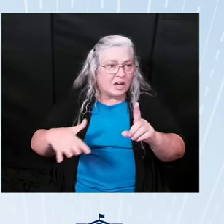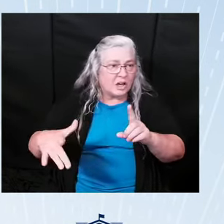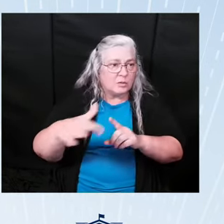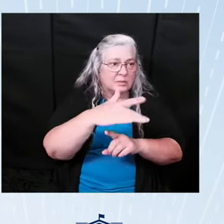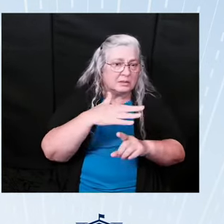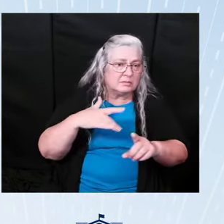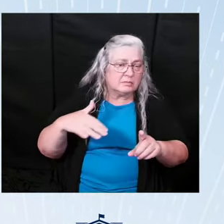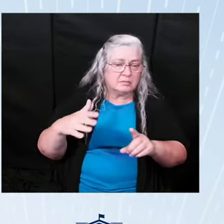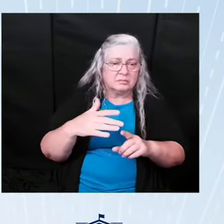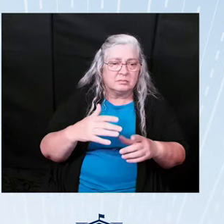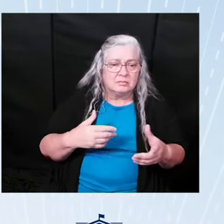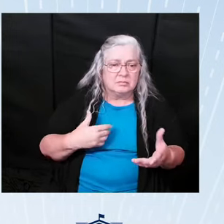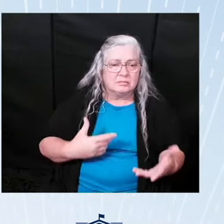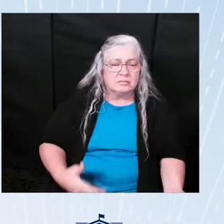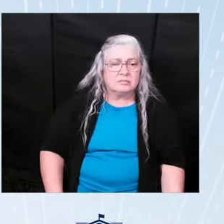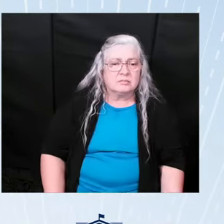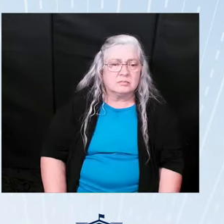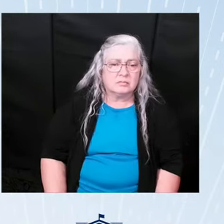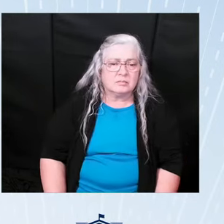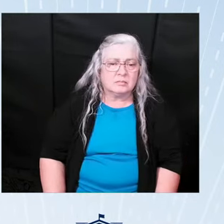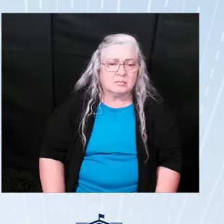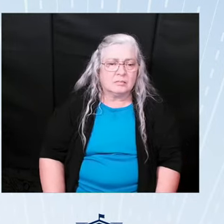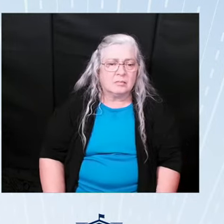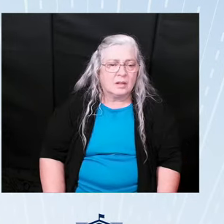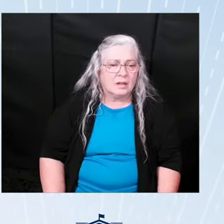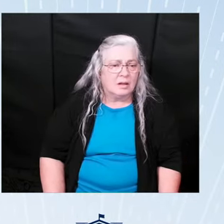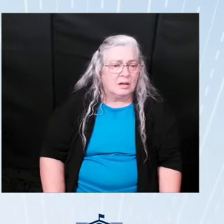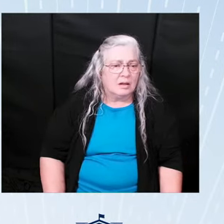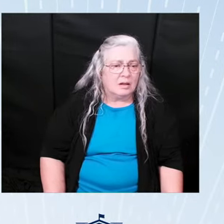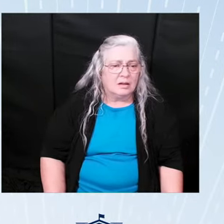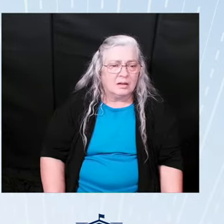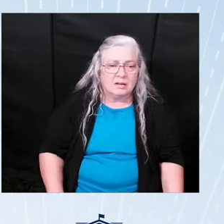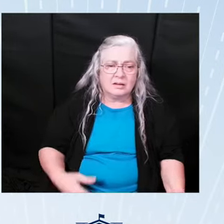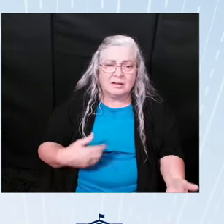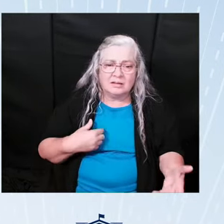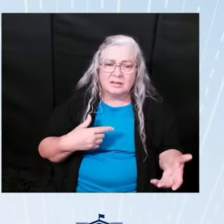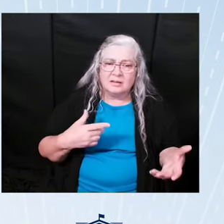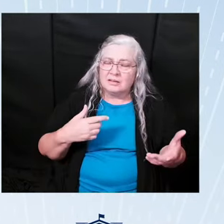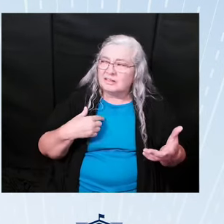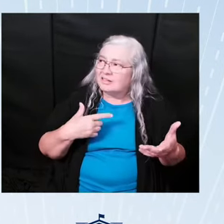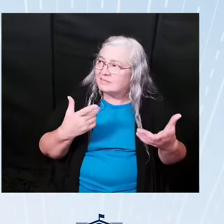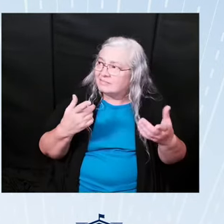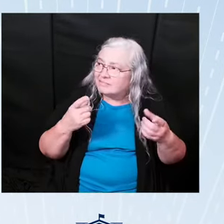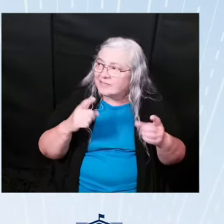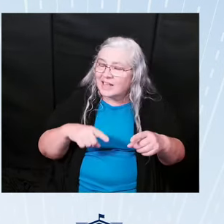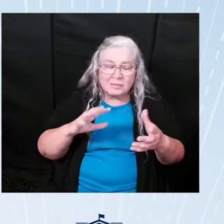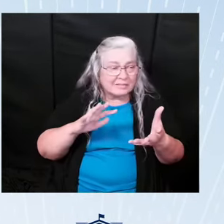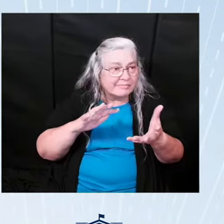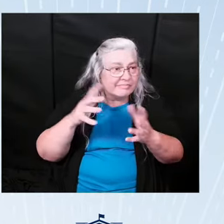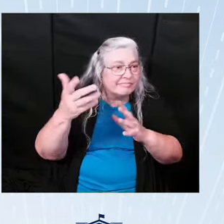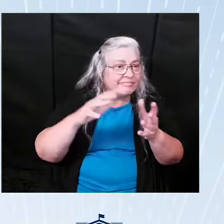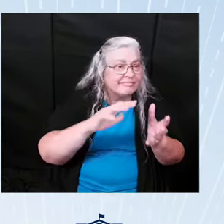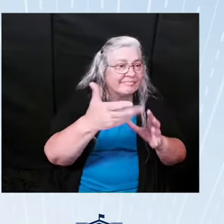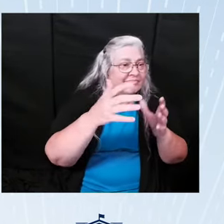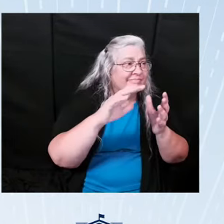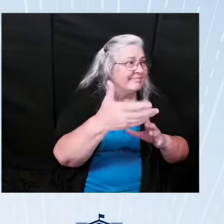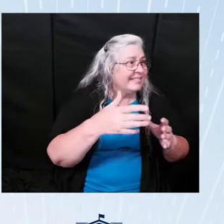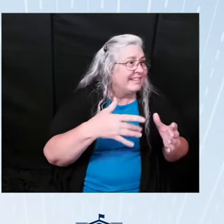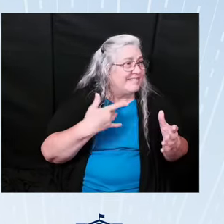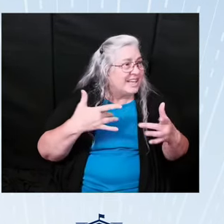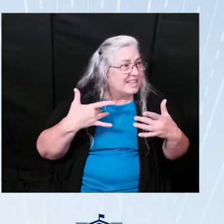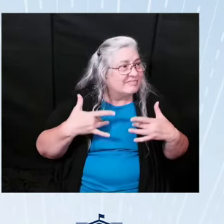of doom and despair across the country, across the world. We've seen the skies turn